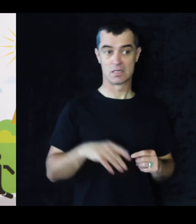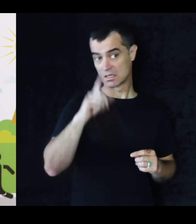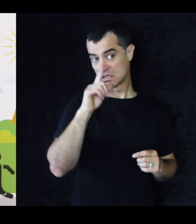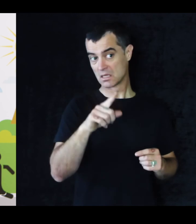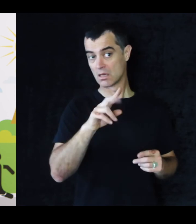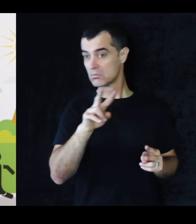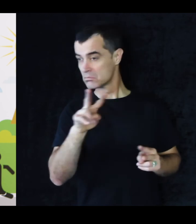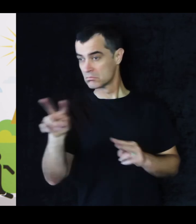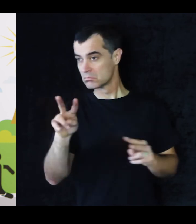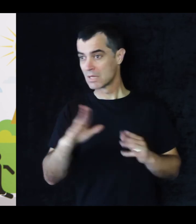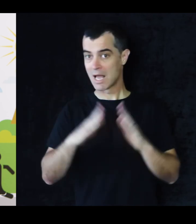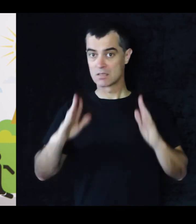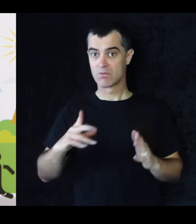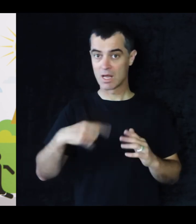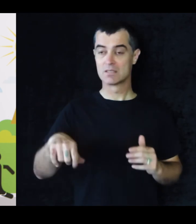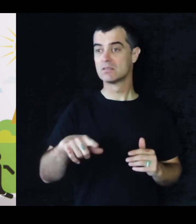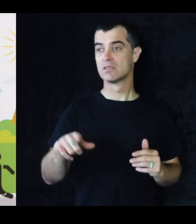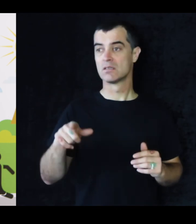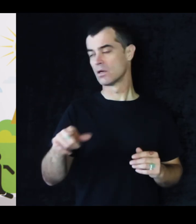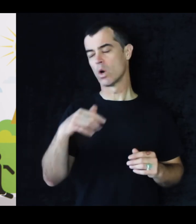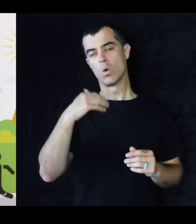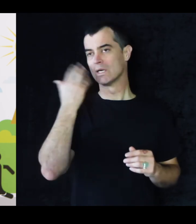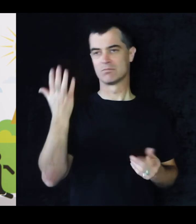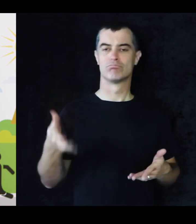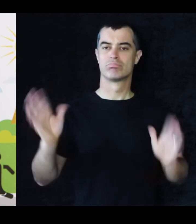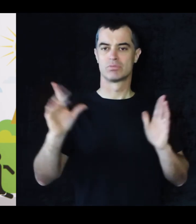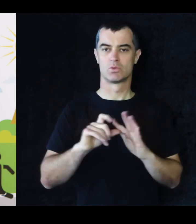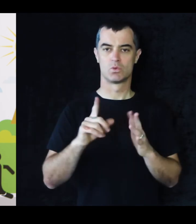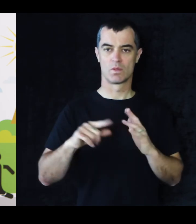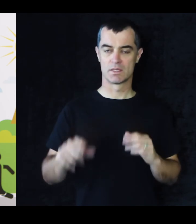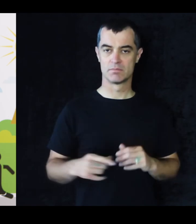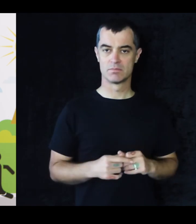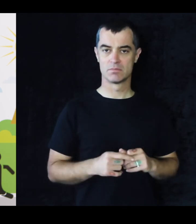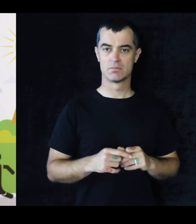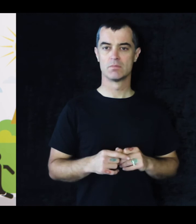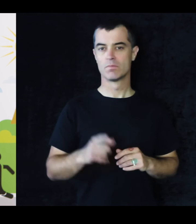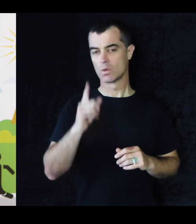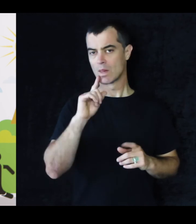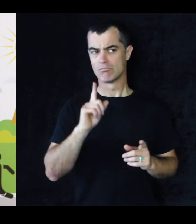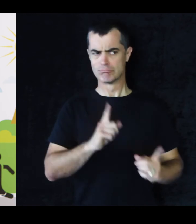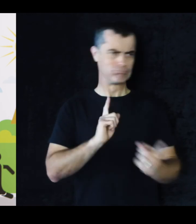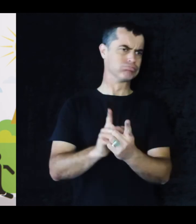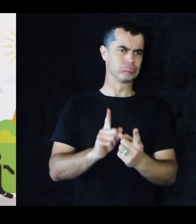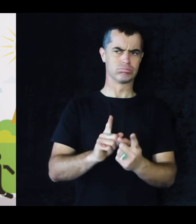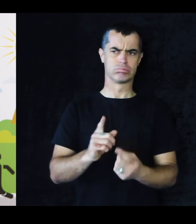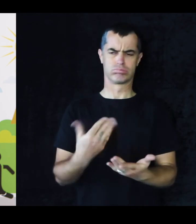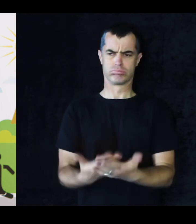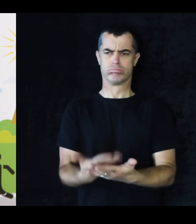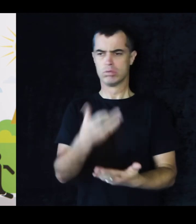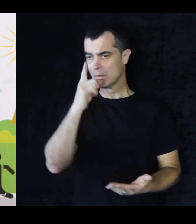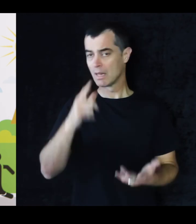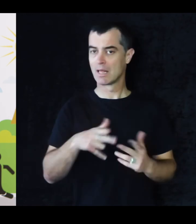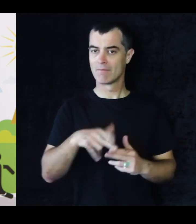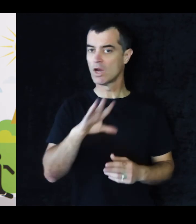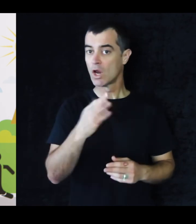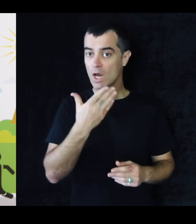kids. Can you keep a watch on the house for us? And they'd be more than happy to do that. They would confront